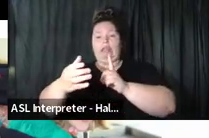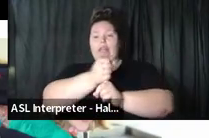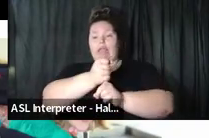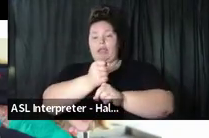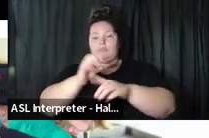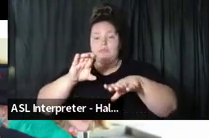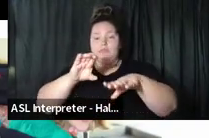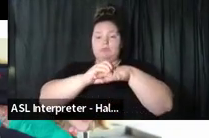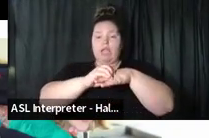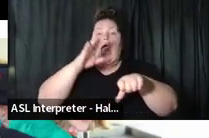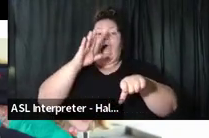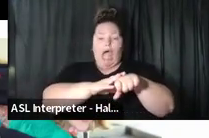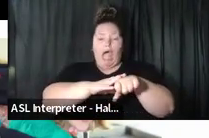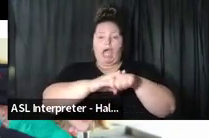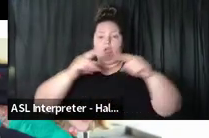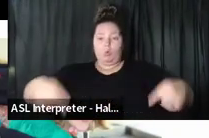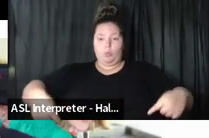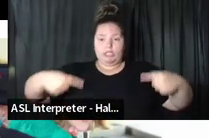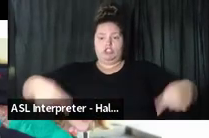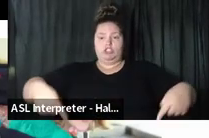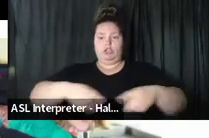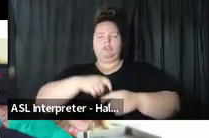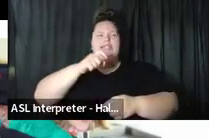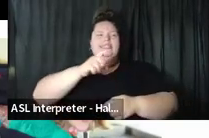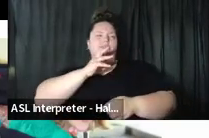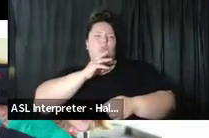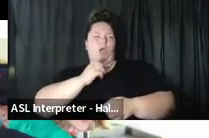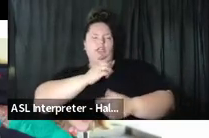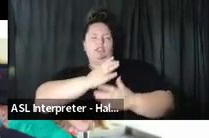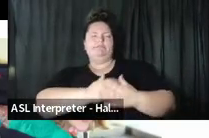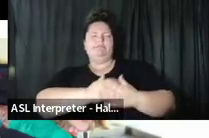And I'm gonna take a sip of water here.